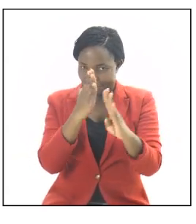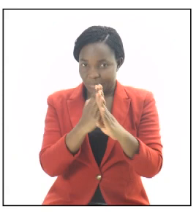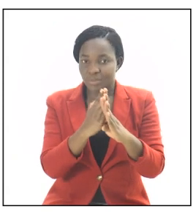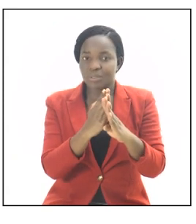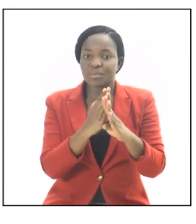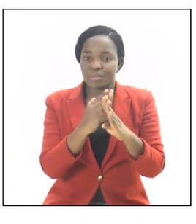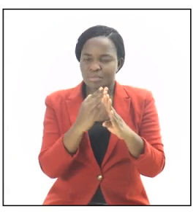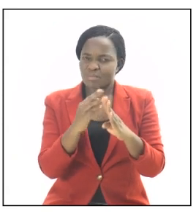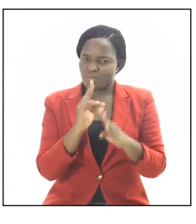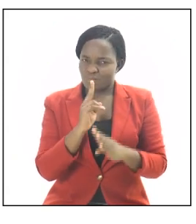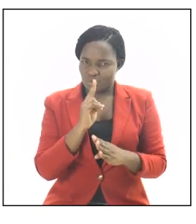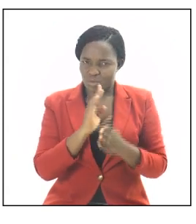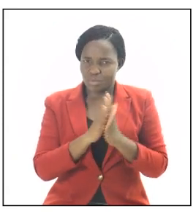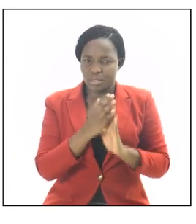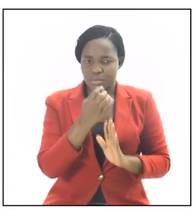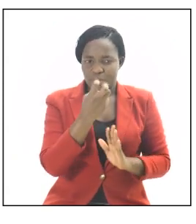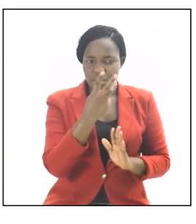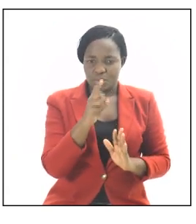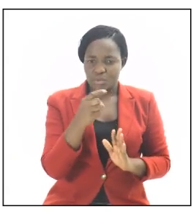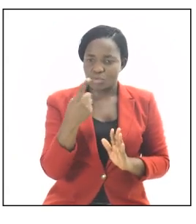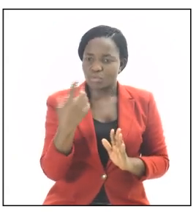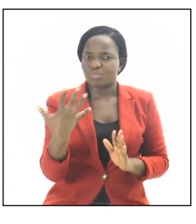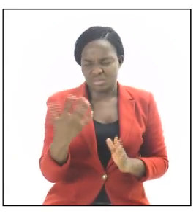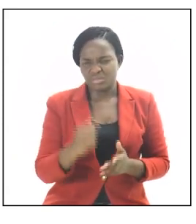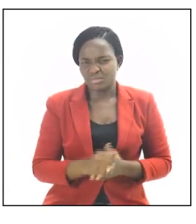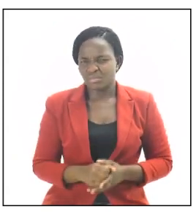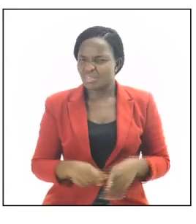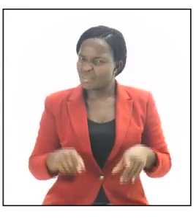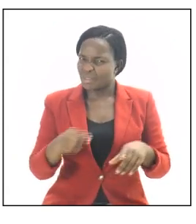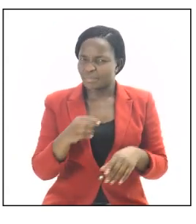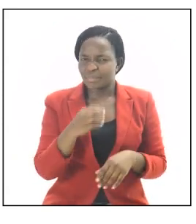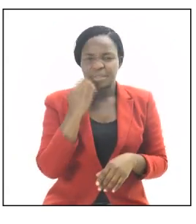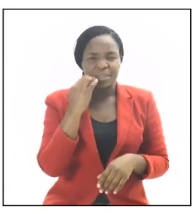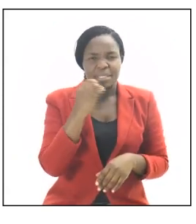to 3.14. What do you think?